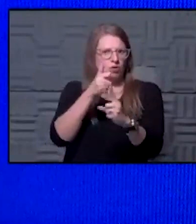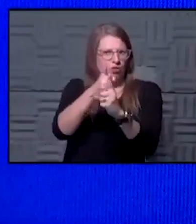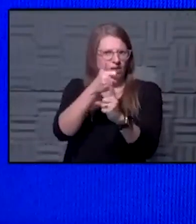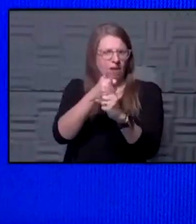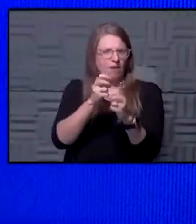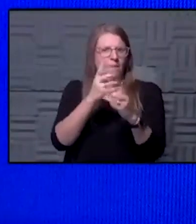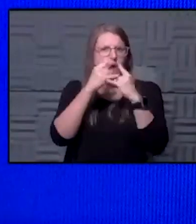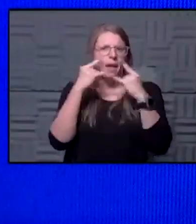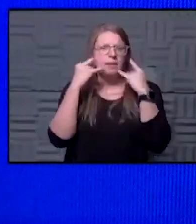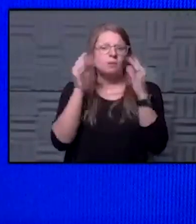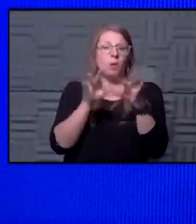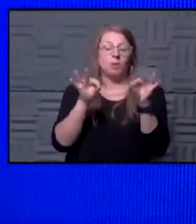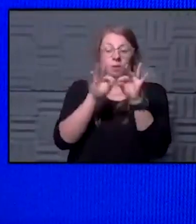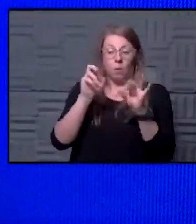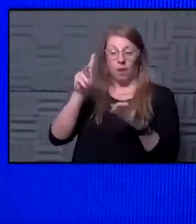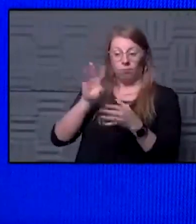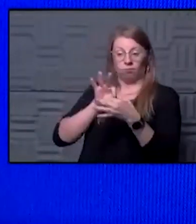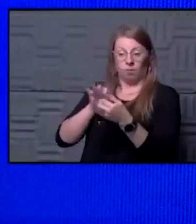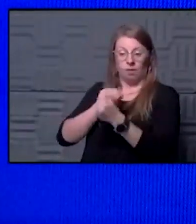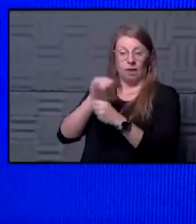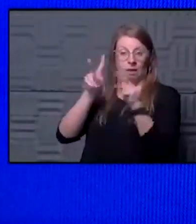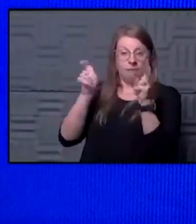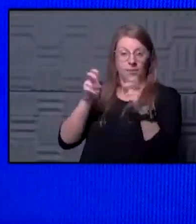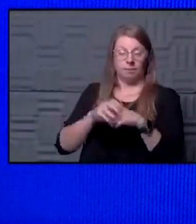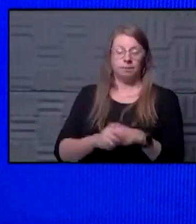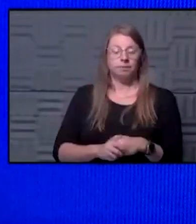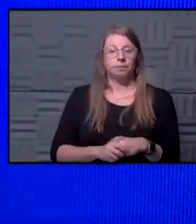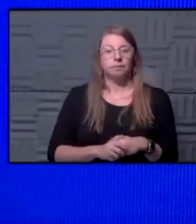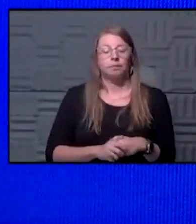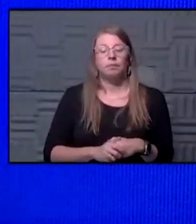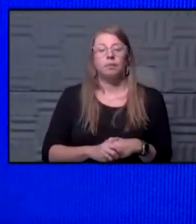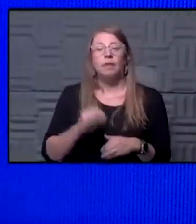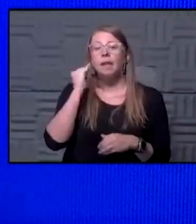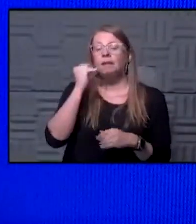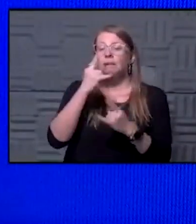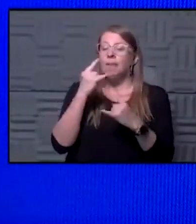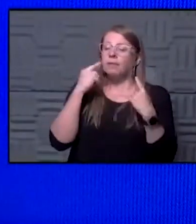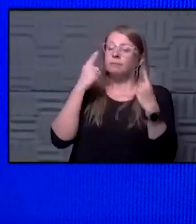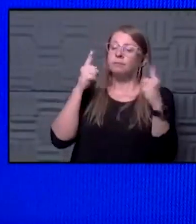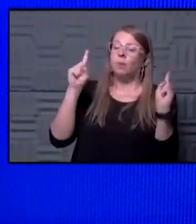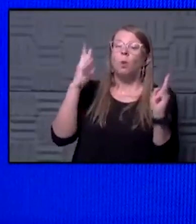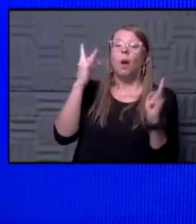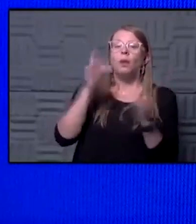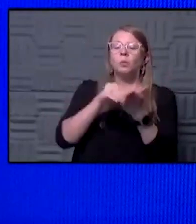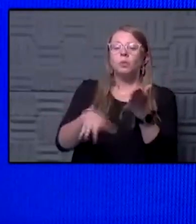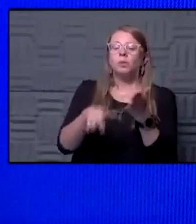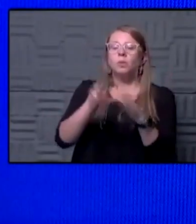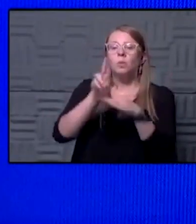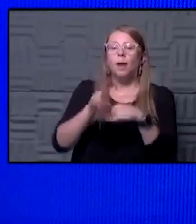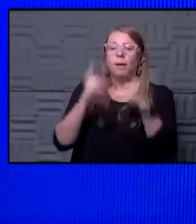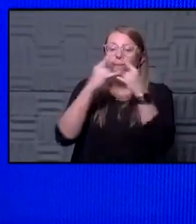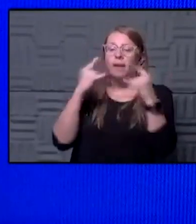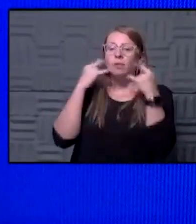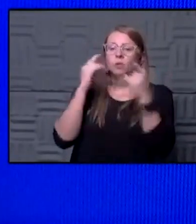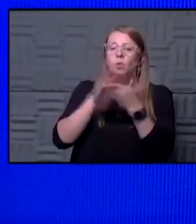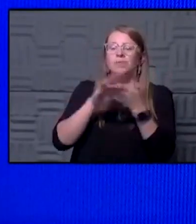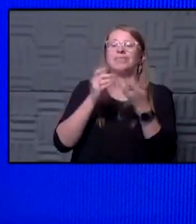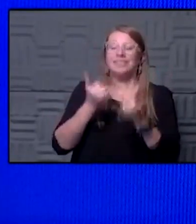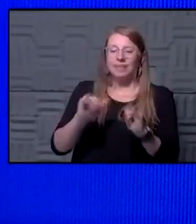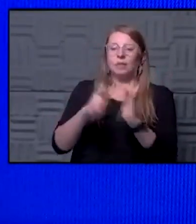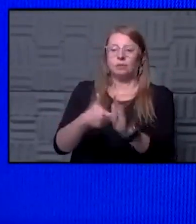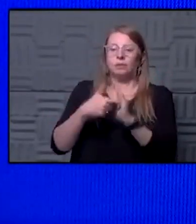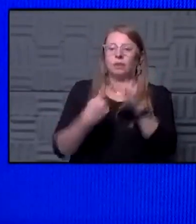Okay, so on that topic, this viewer asked, if masks are so effective, then why are students who are wearing masks at school still